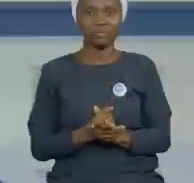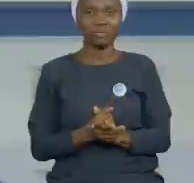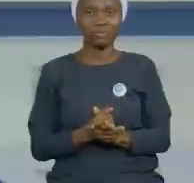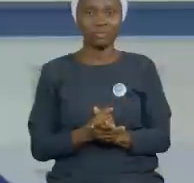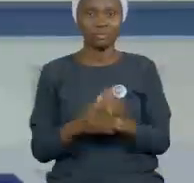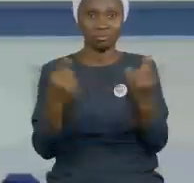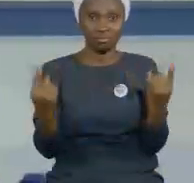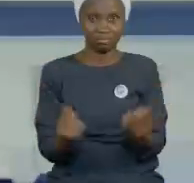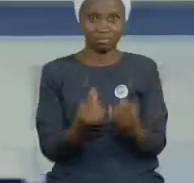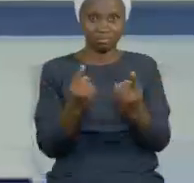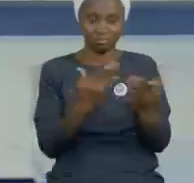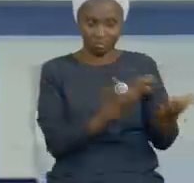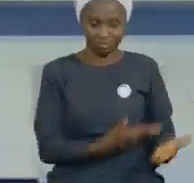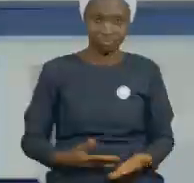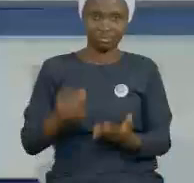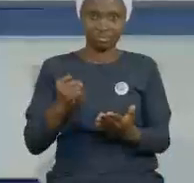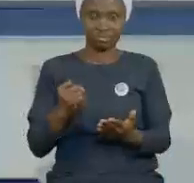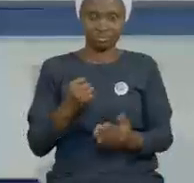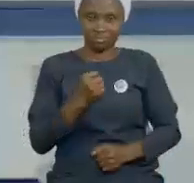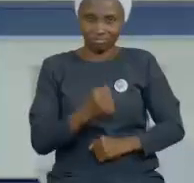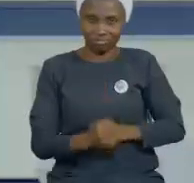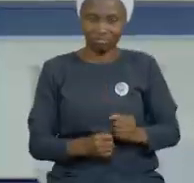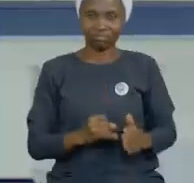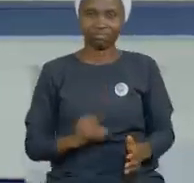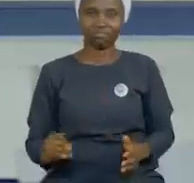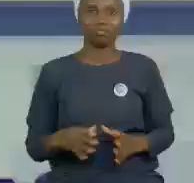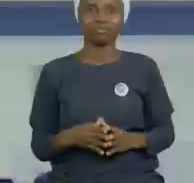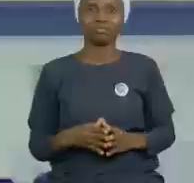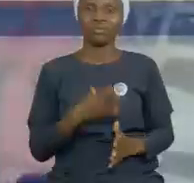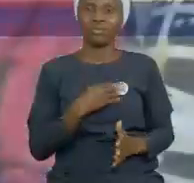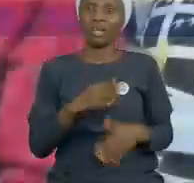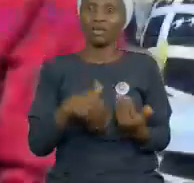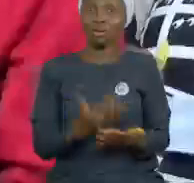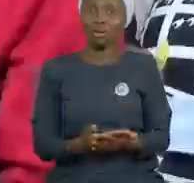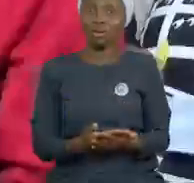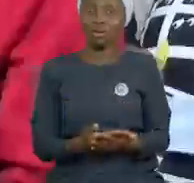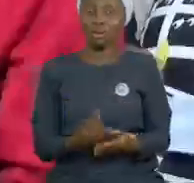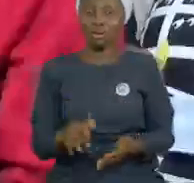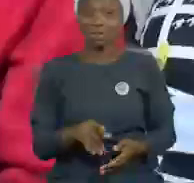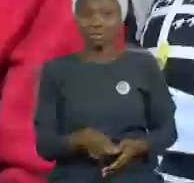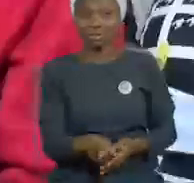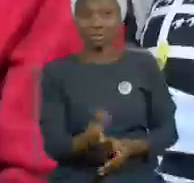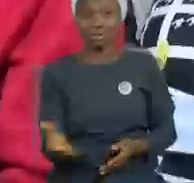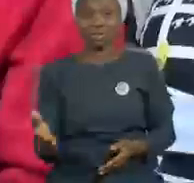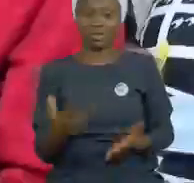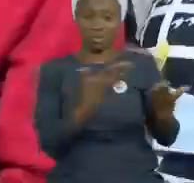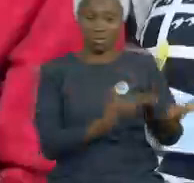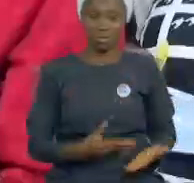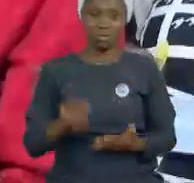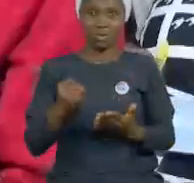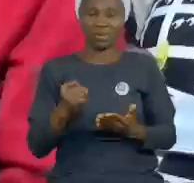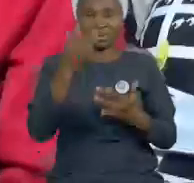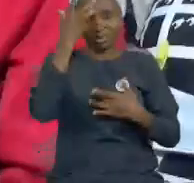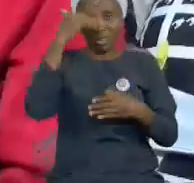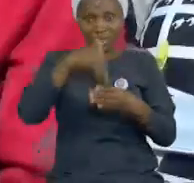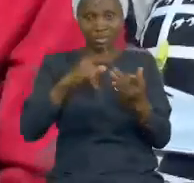Sin brought suffering. And all those sick, they bring sickness into life.